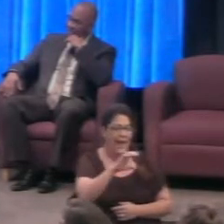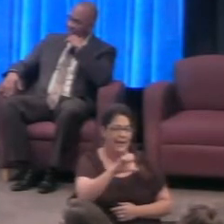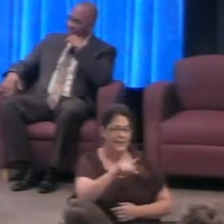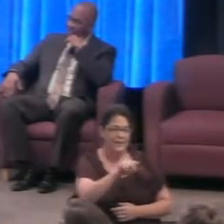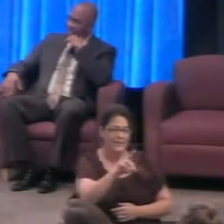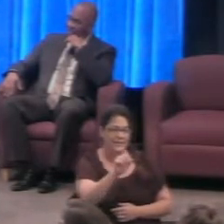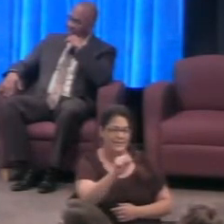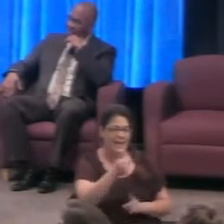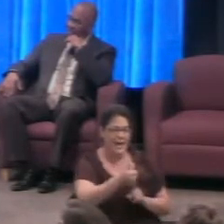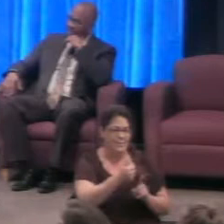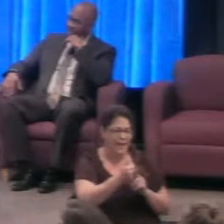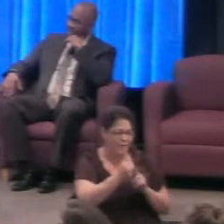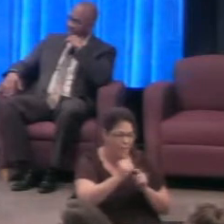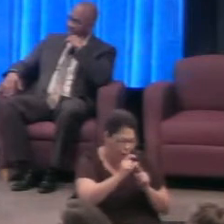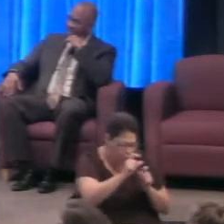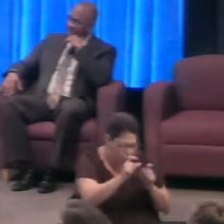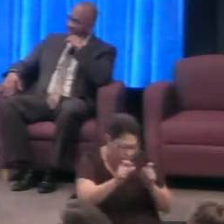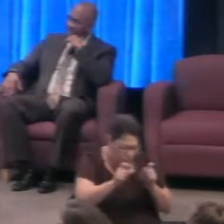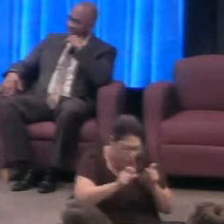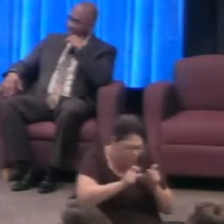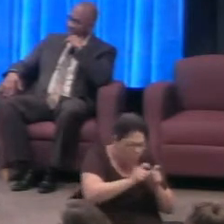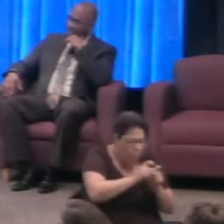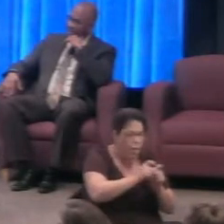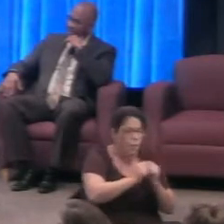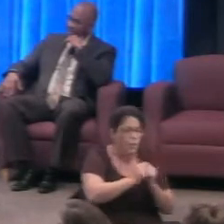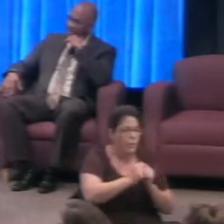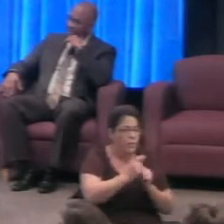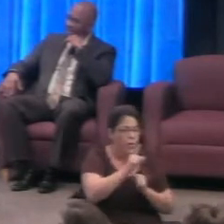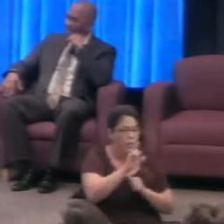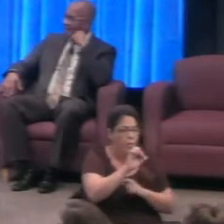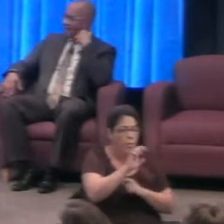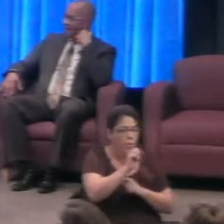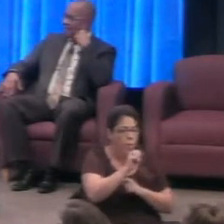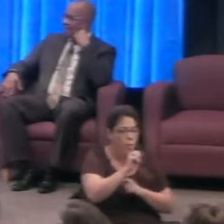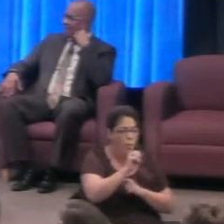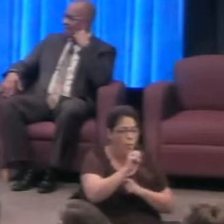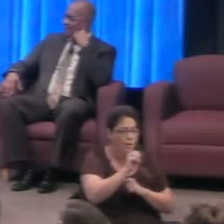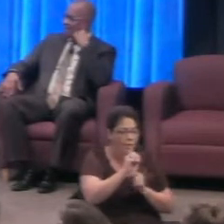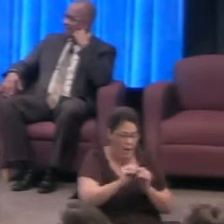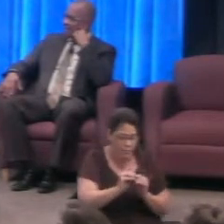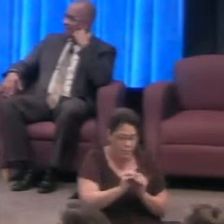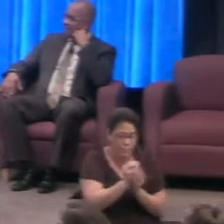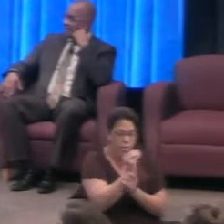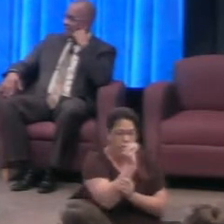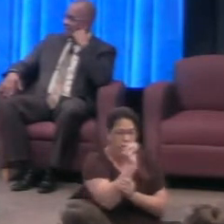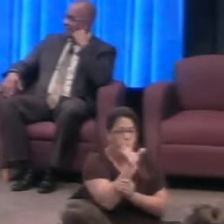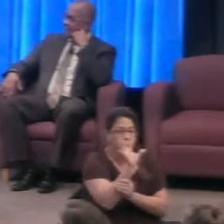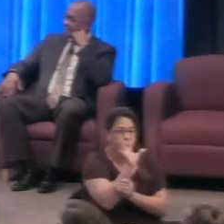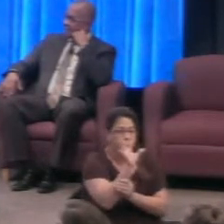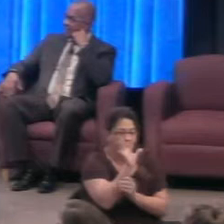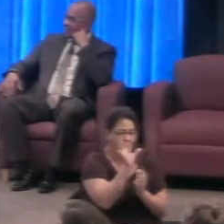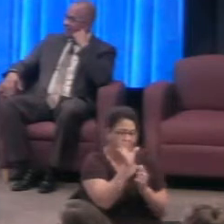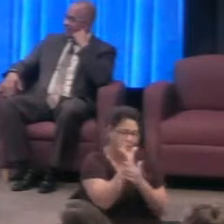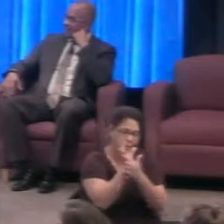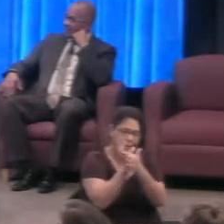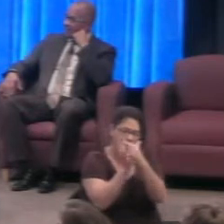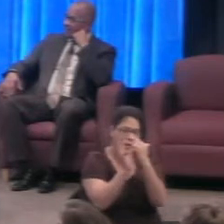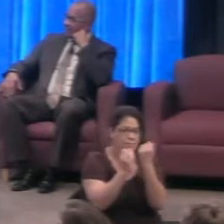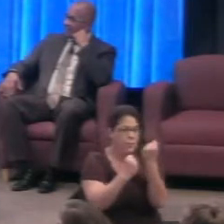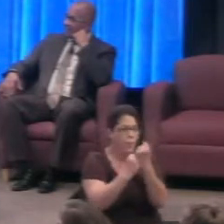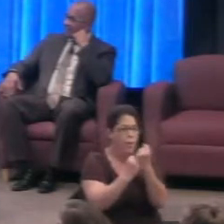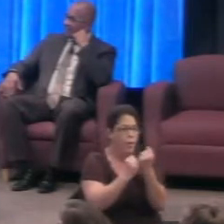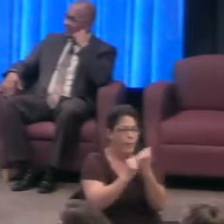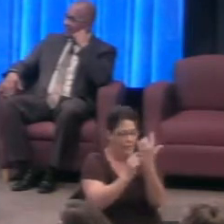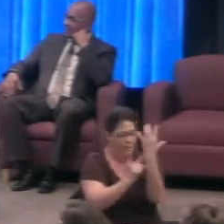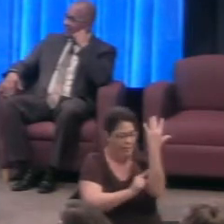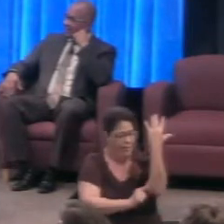lot of little pieces held together by one main core. And that's kind of like our program office, right? There's a lot of us held together by